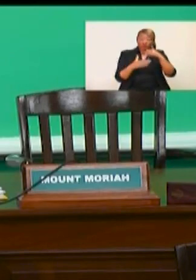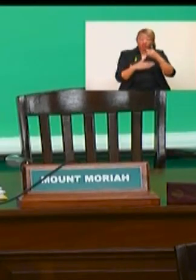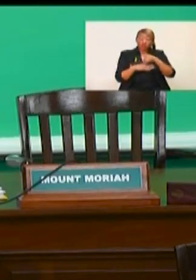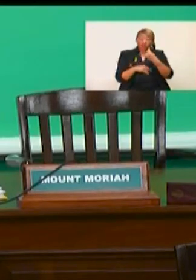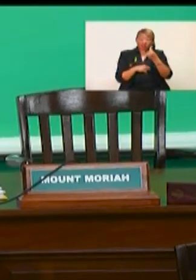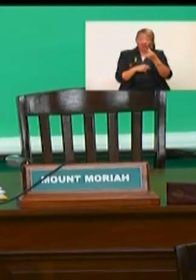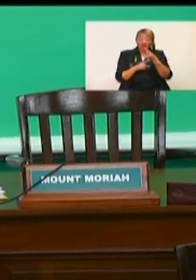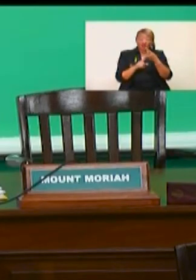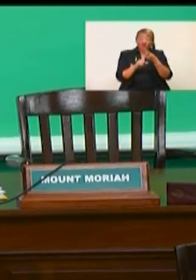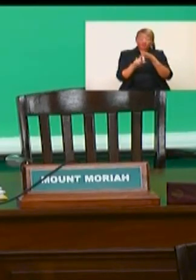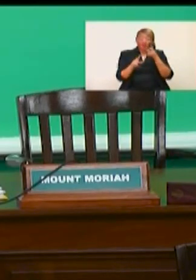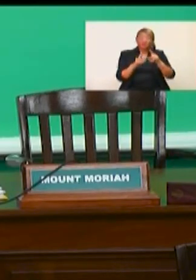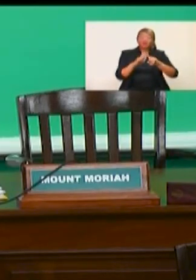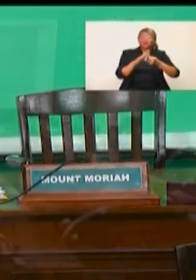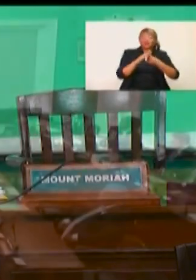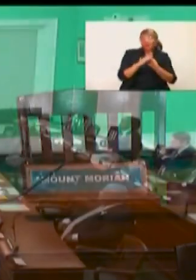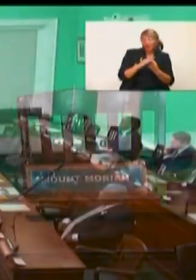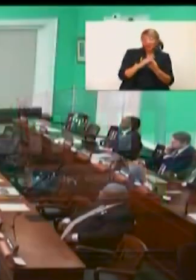this project from the very beginning.